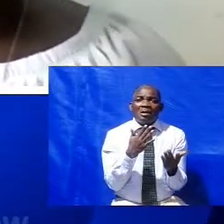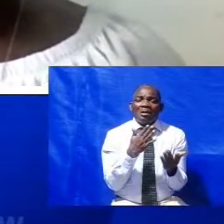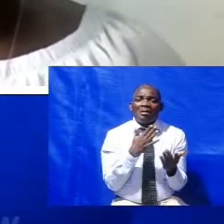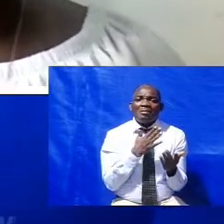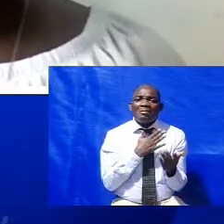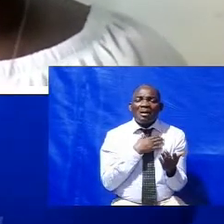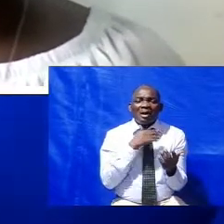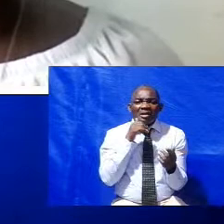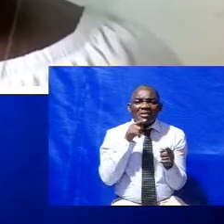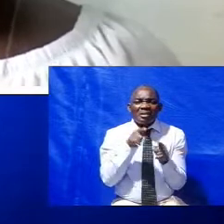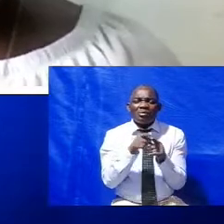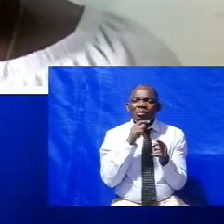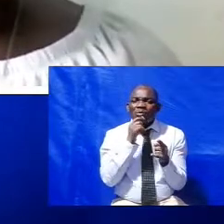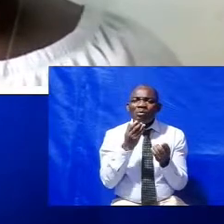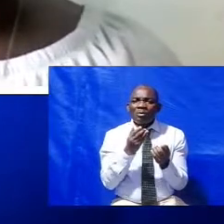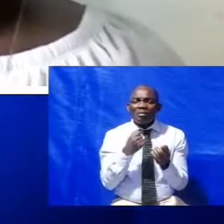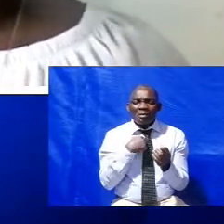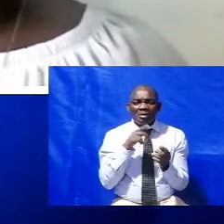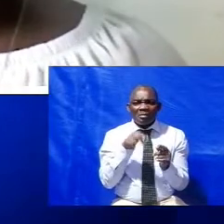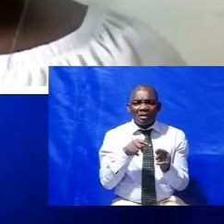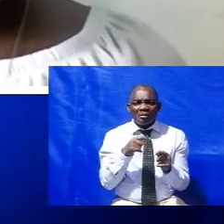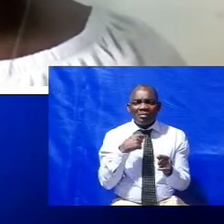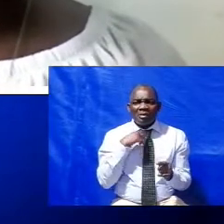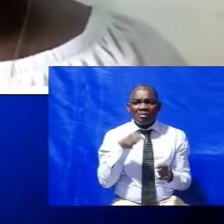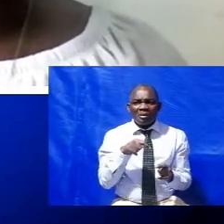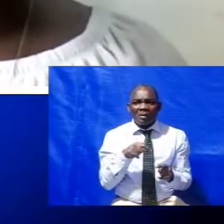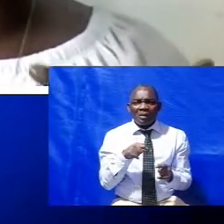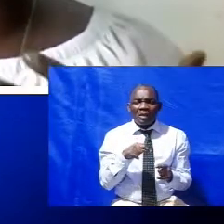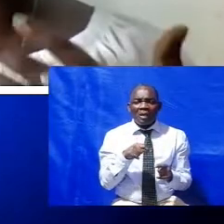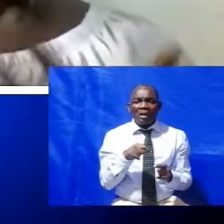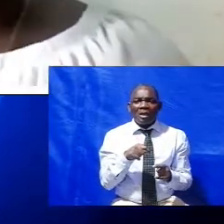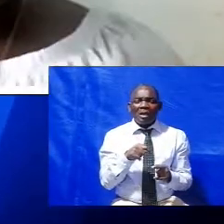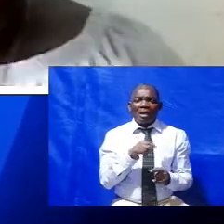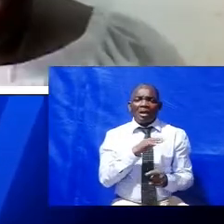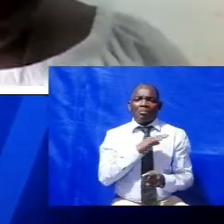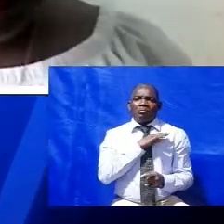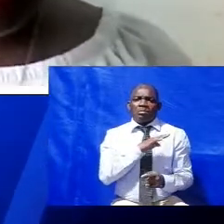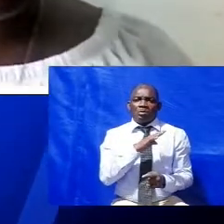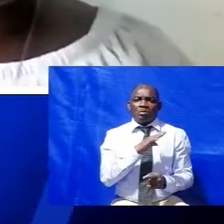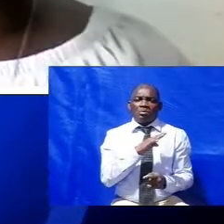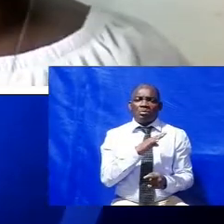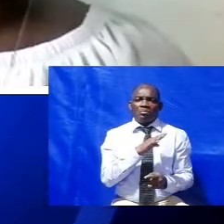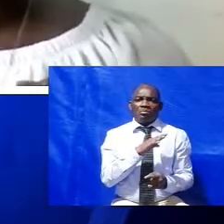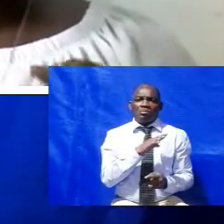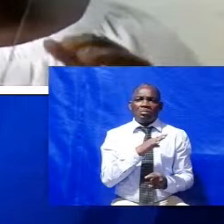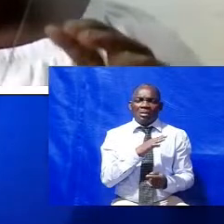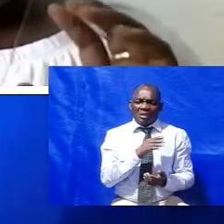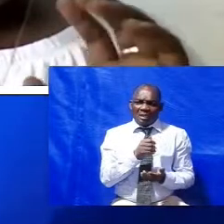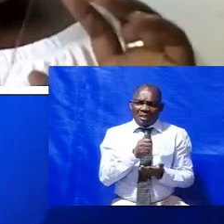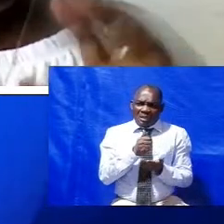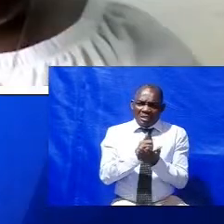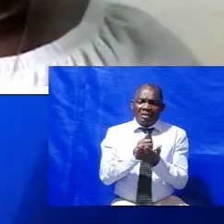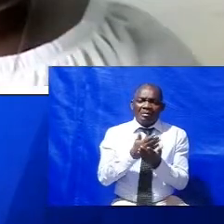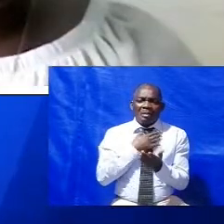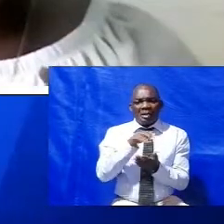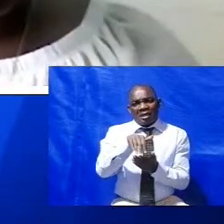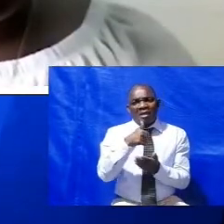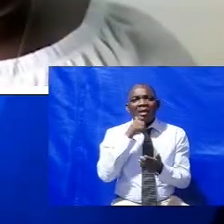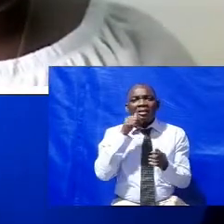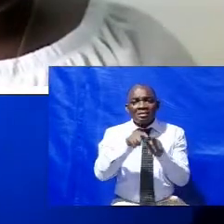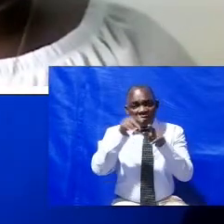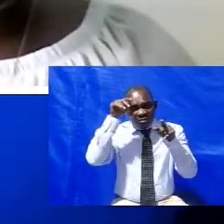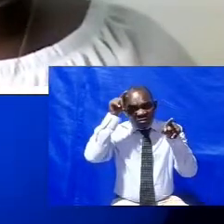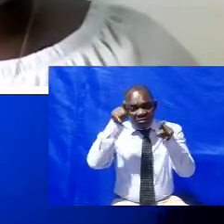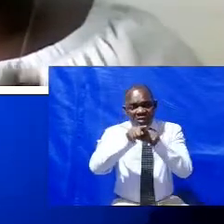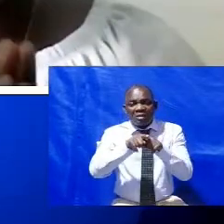want a child to follow in her steps. So I had to really stand up and help my